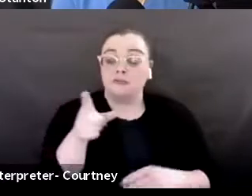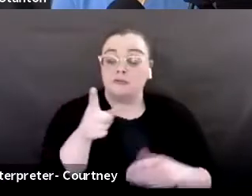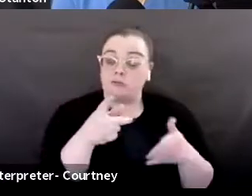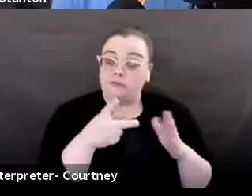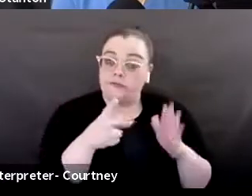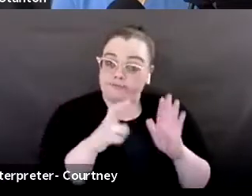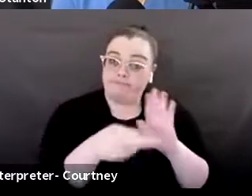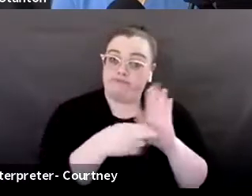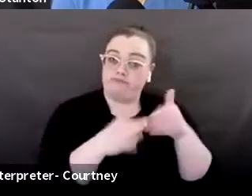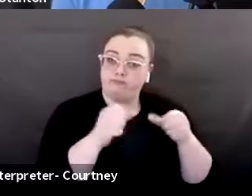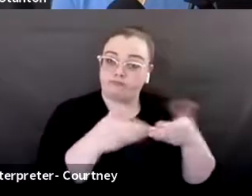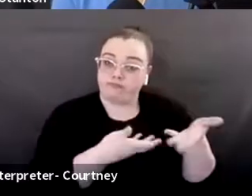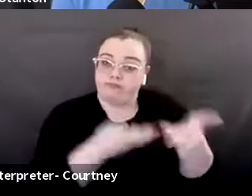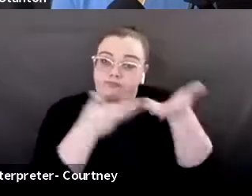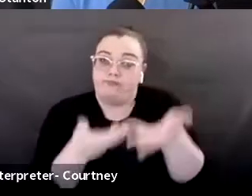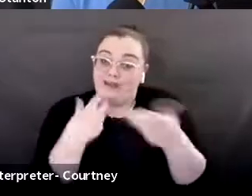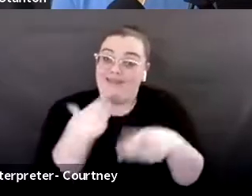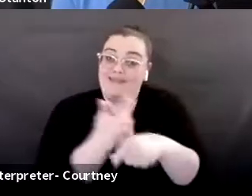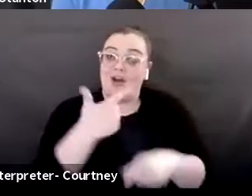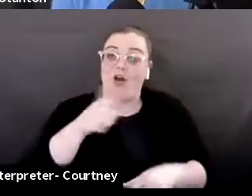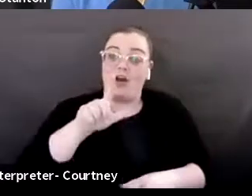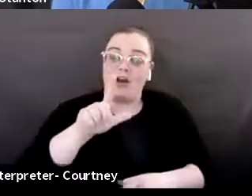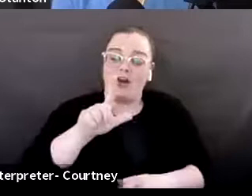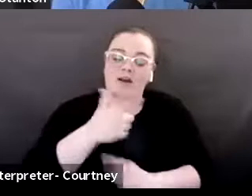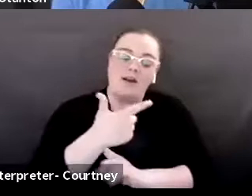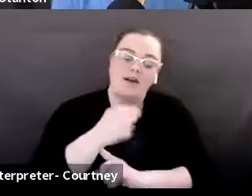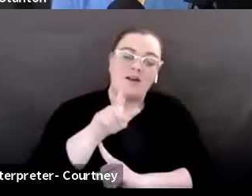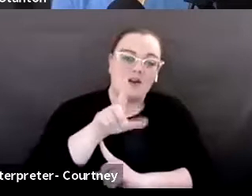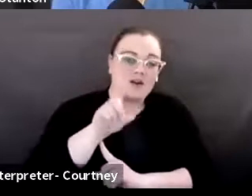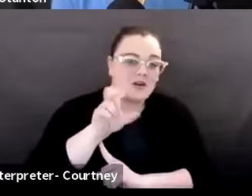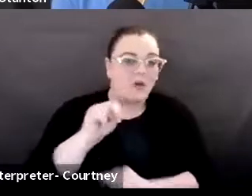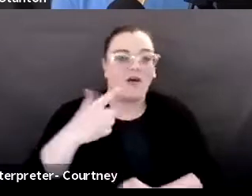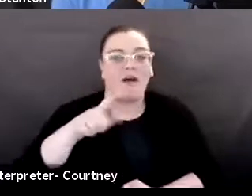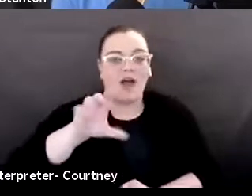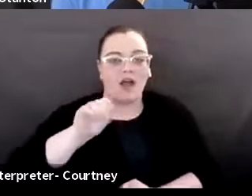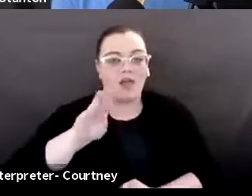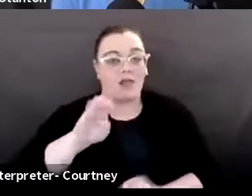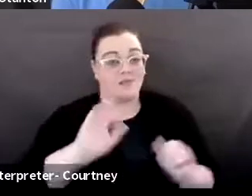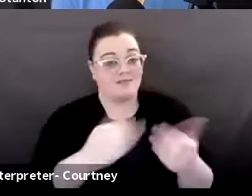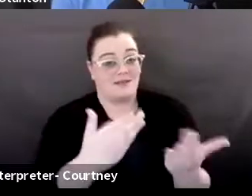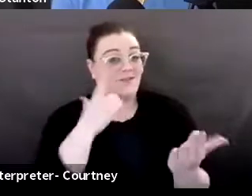and she received a Golden Globe nomination for that film. And I thought that,